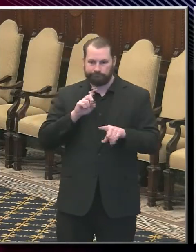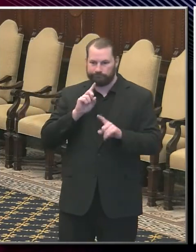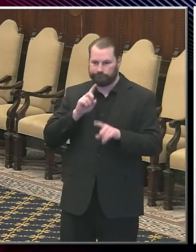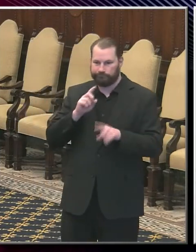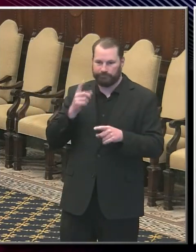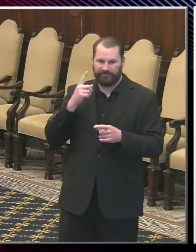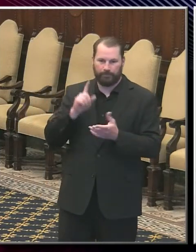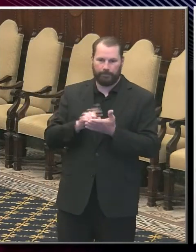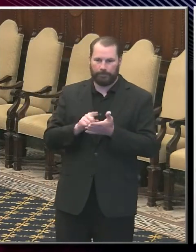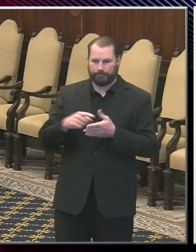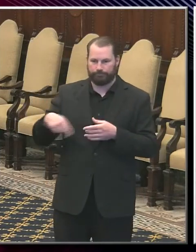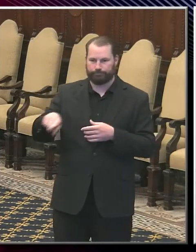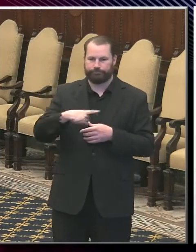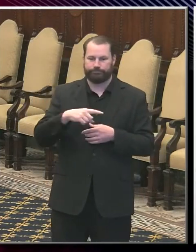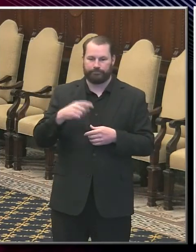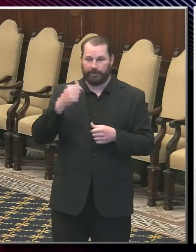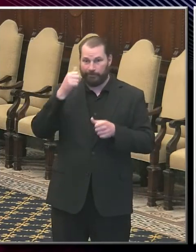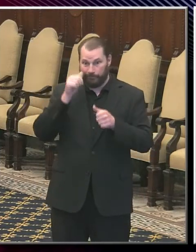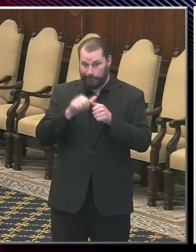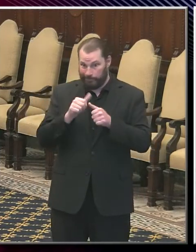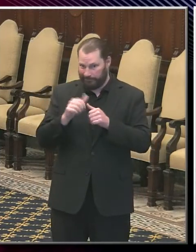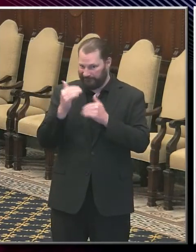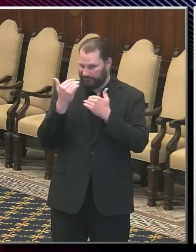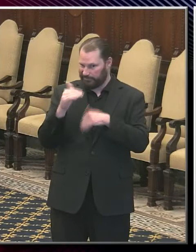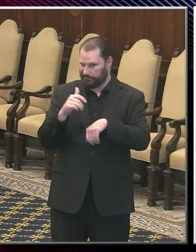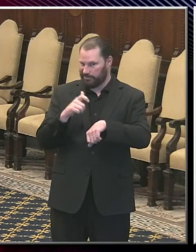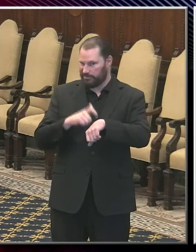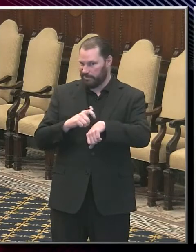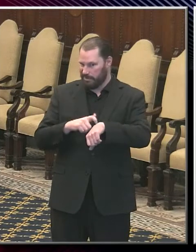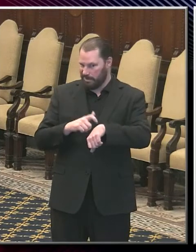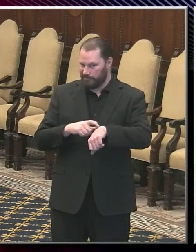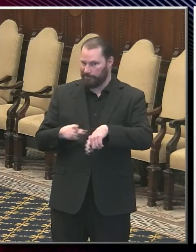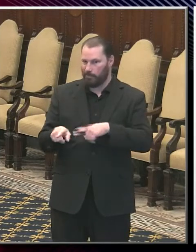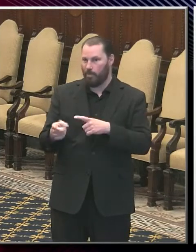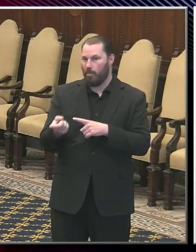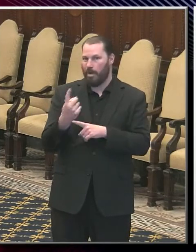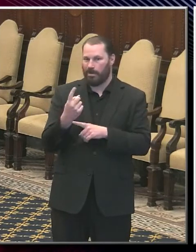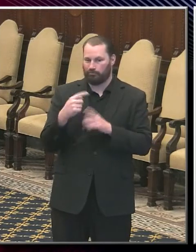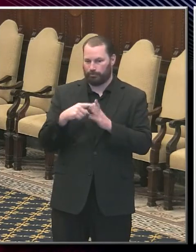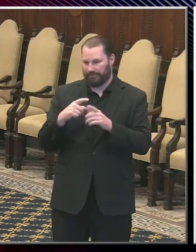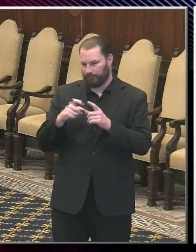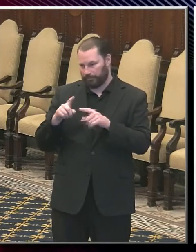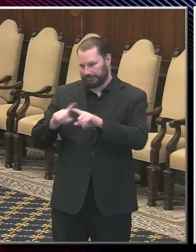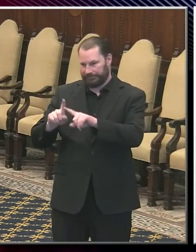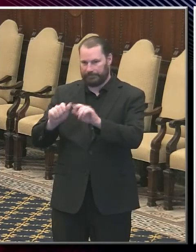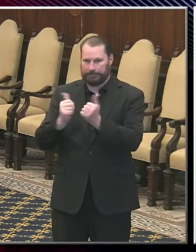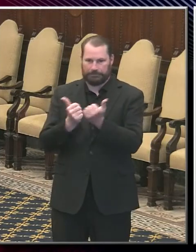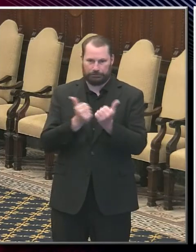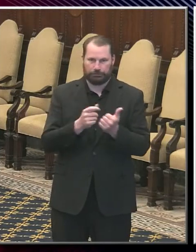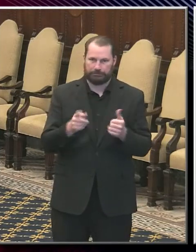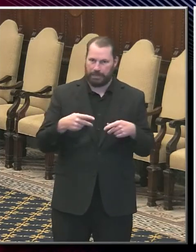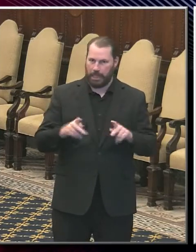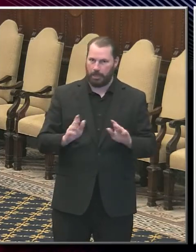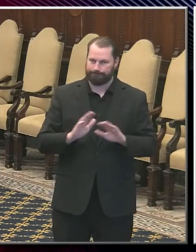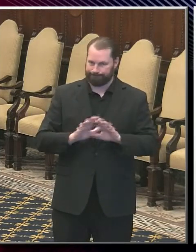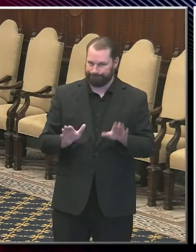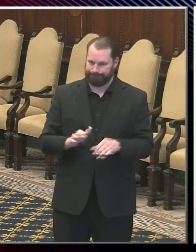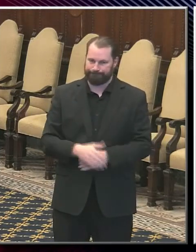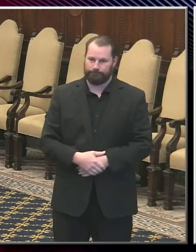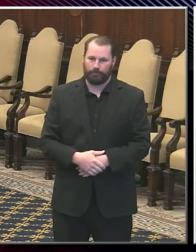have limited time during these briefings, so only one representative from each media outlet is permitted to ask